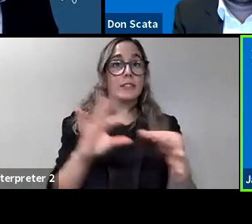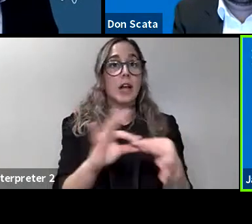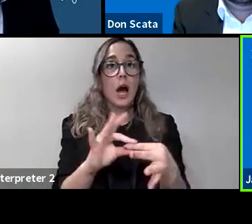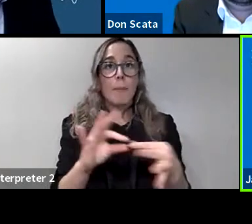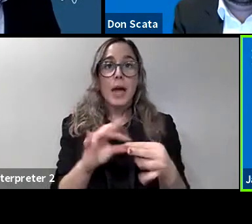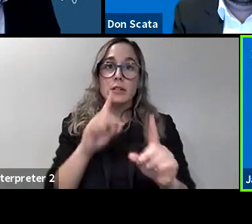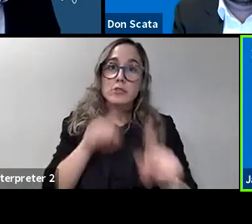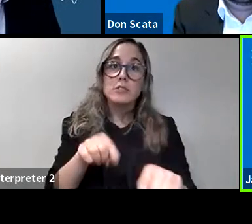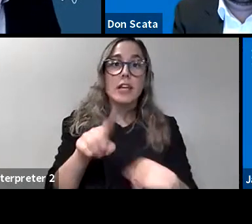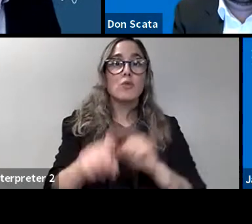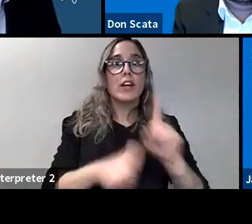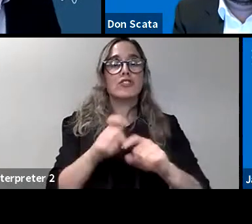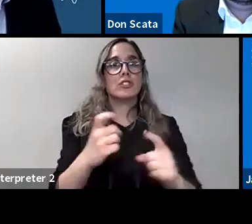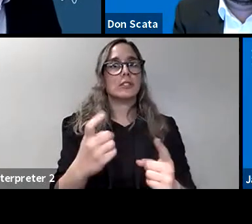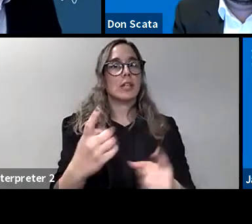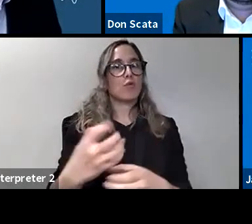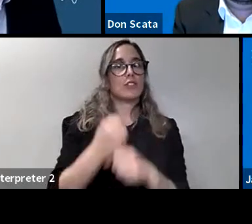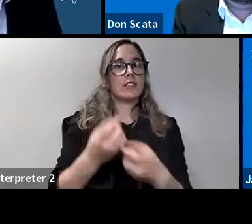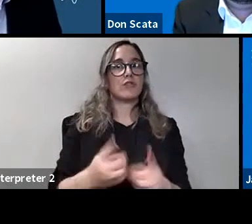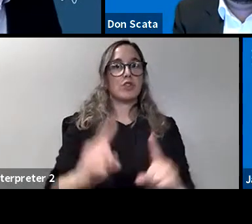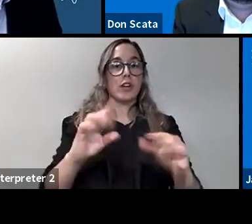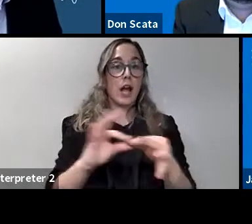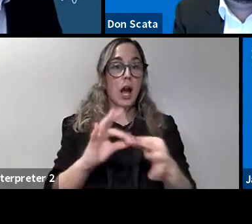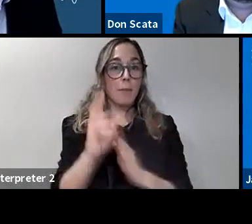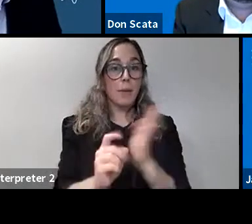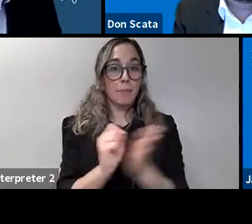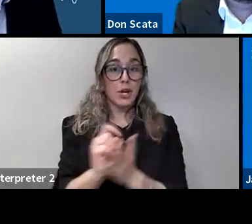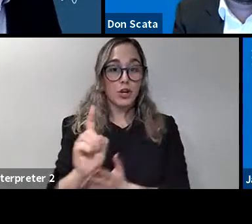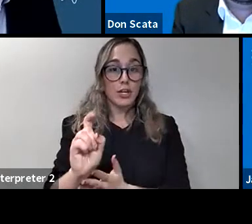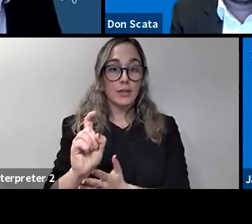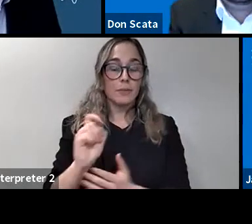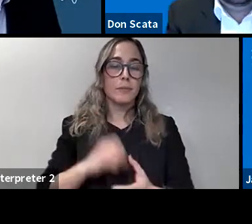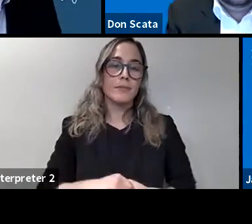it receives during the comment period?